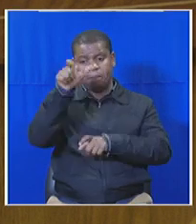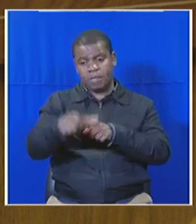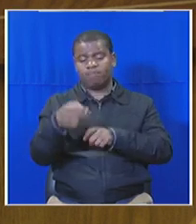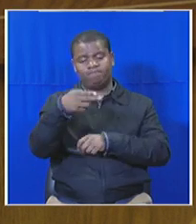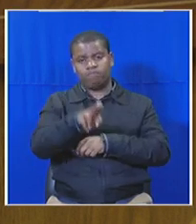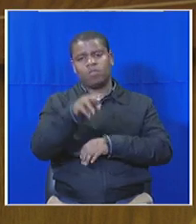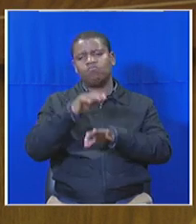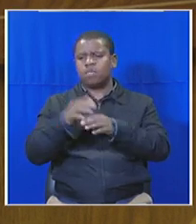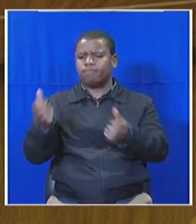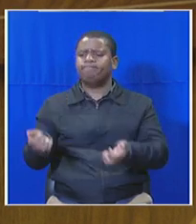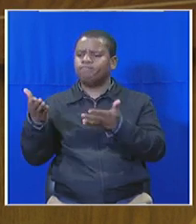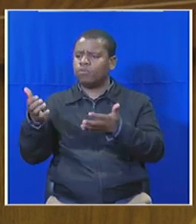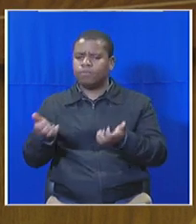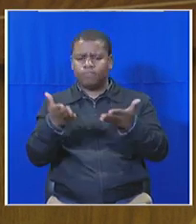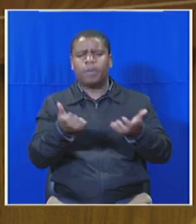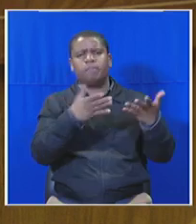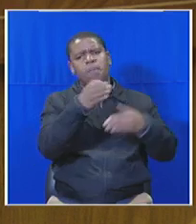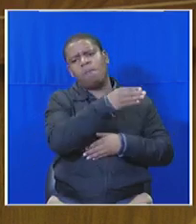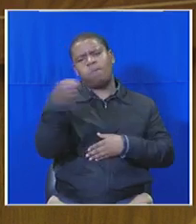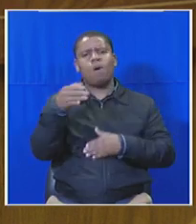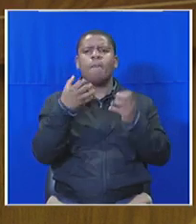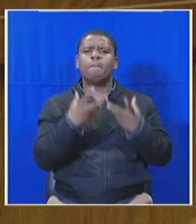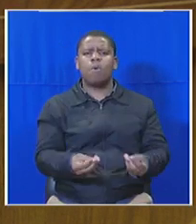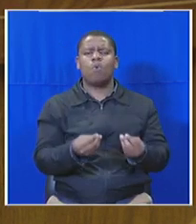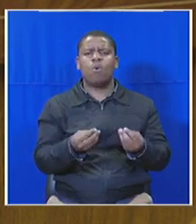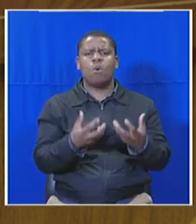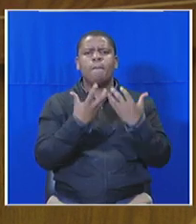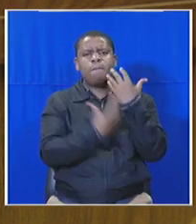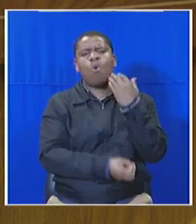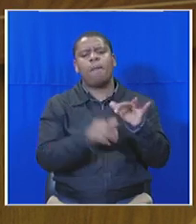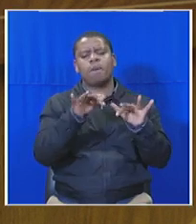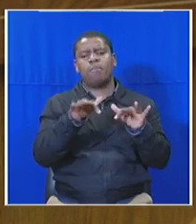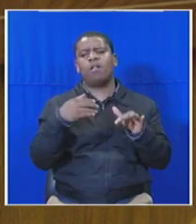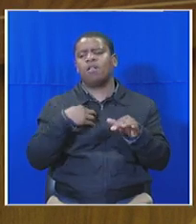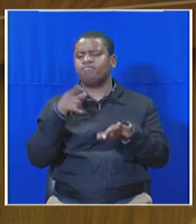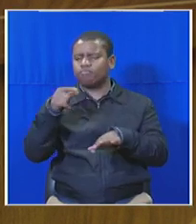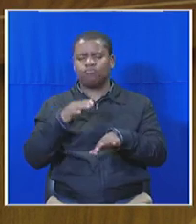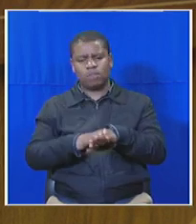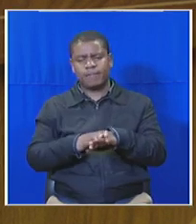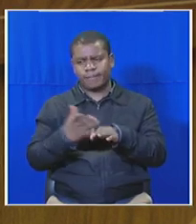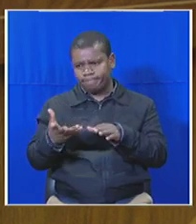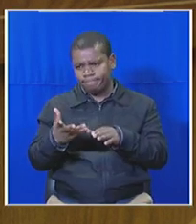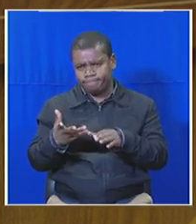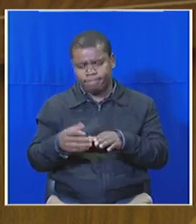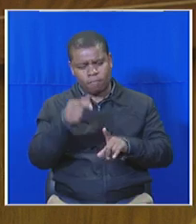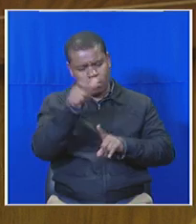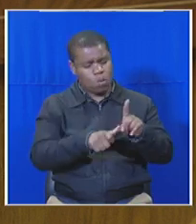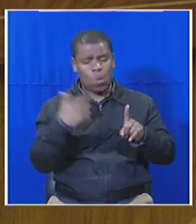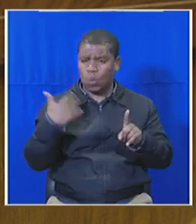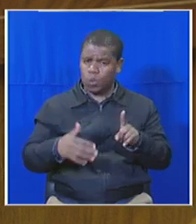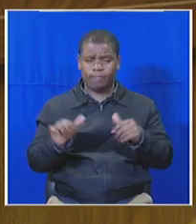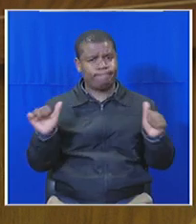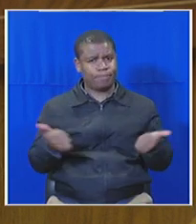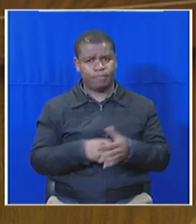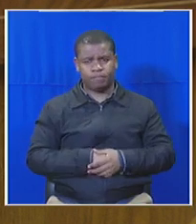to deliver service to the ordinary citizens without hindrance is created. This was indeed eloquent. He may